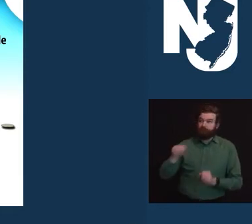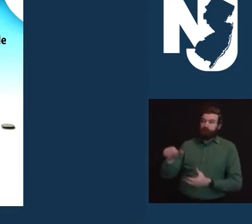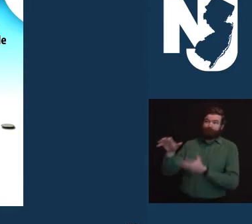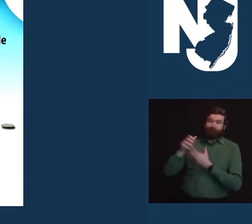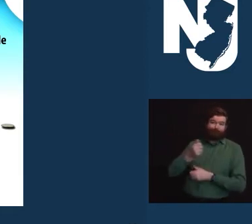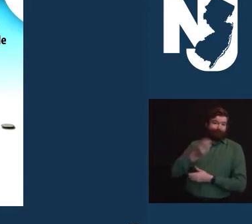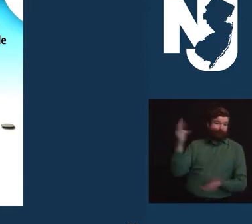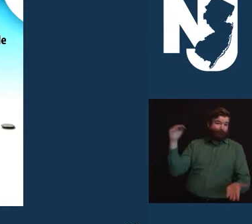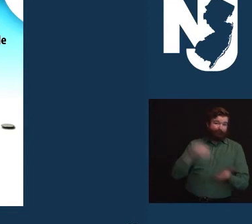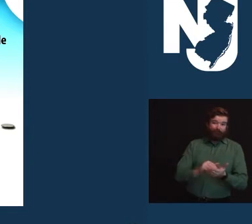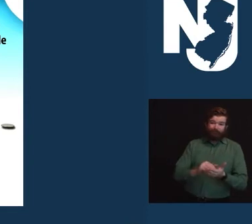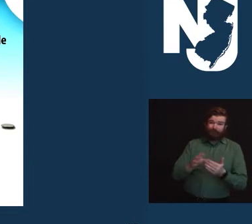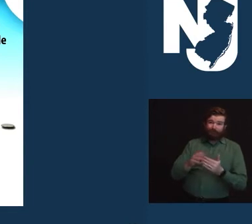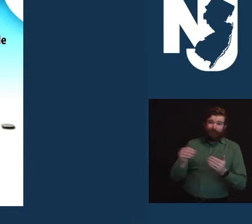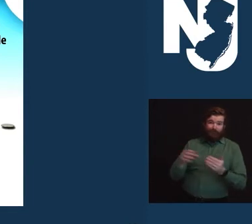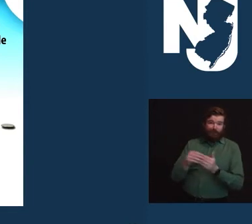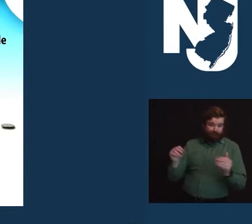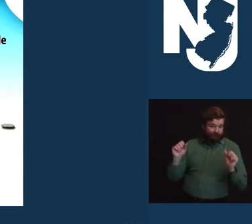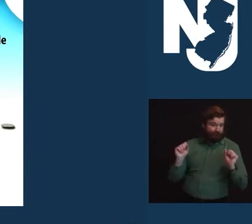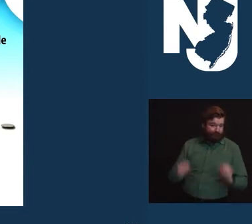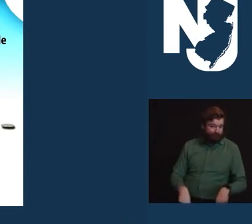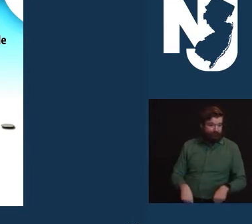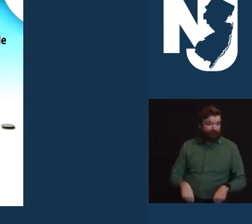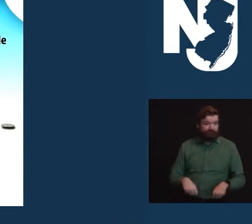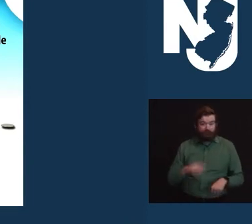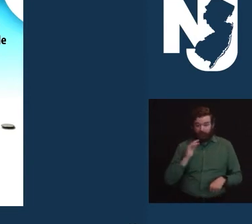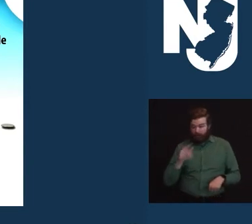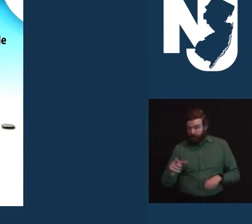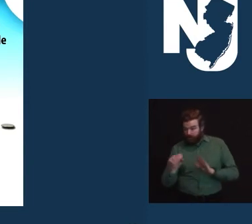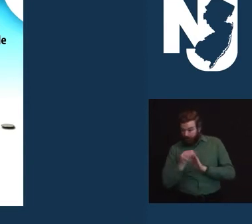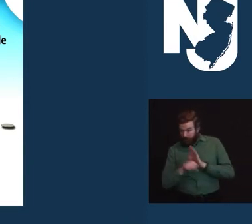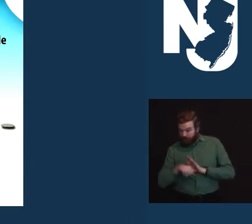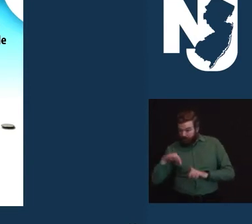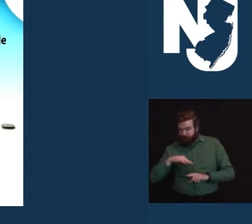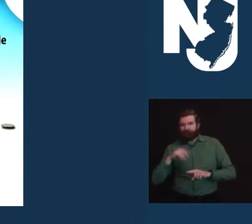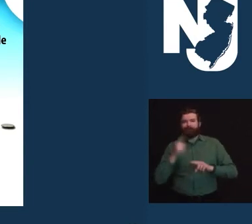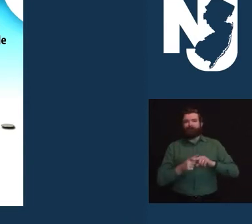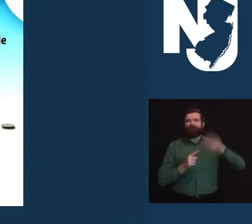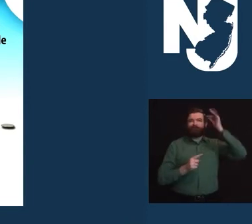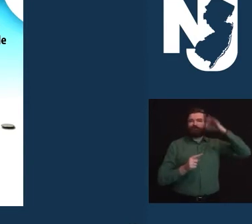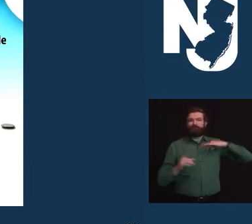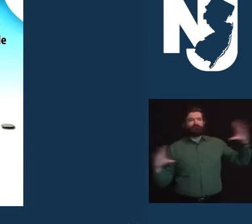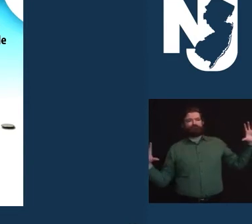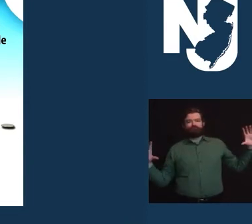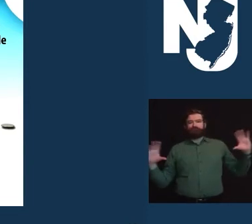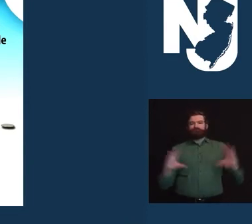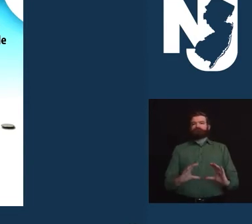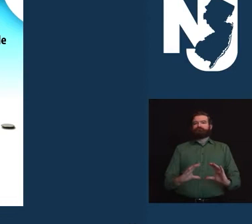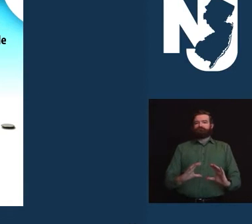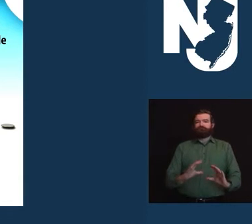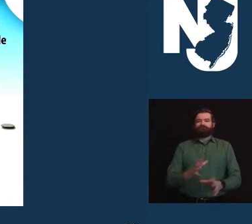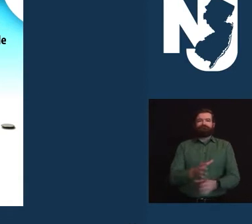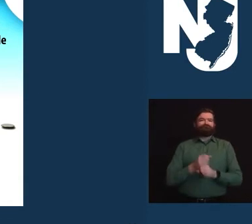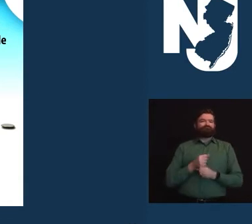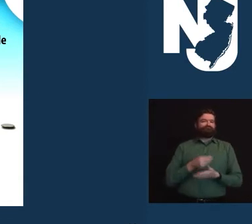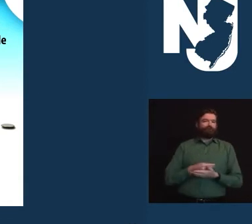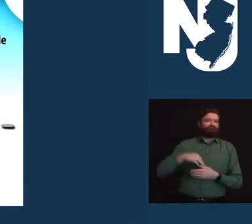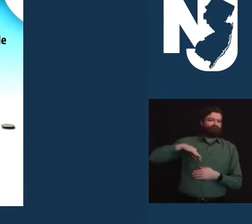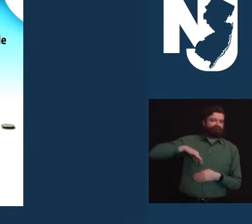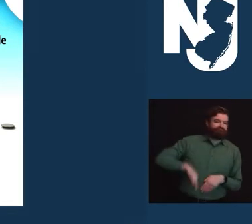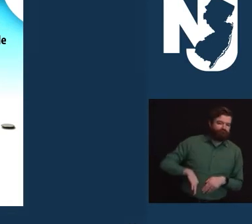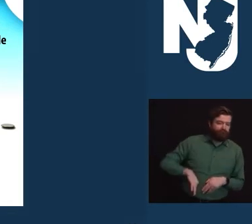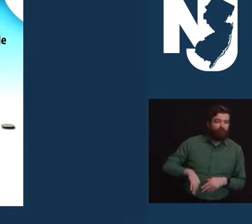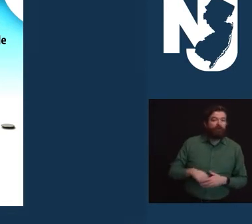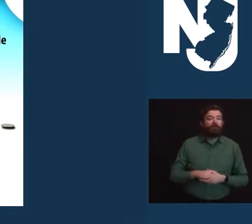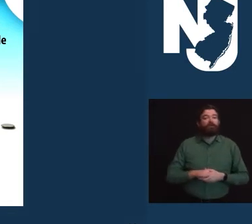federal credit. Yet, and I say yet, an estimated 25% of EITC eligible taxpayers don't apply,